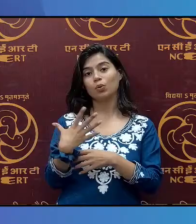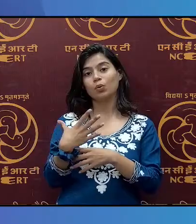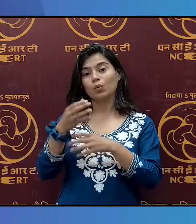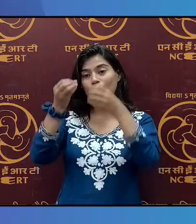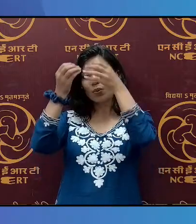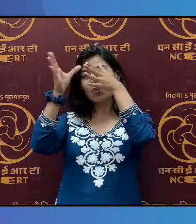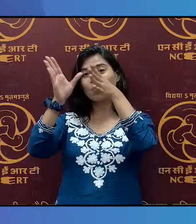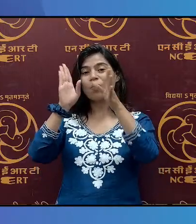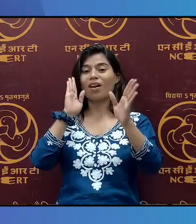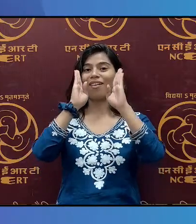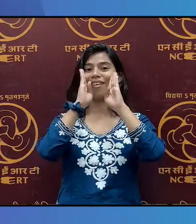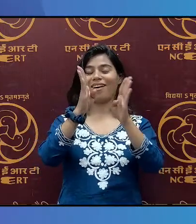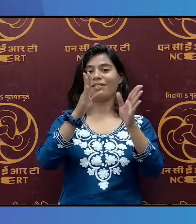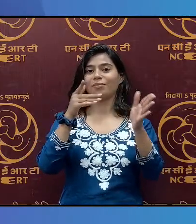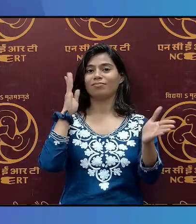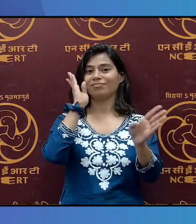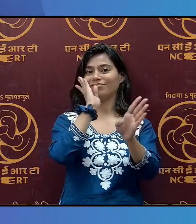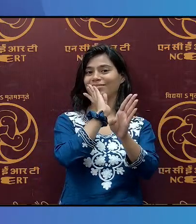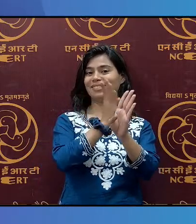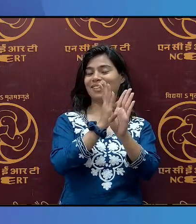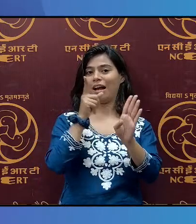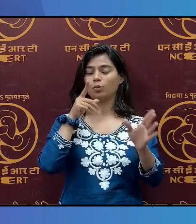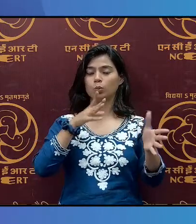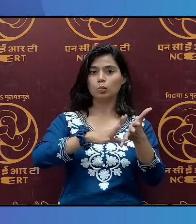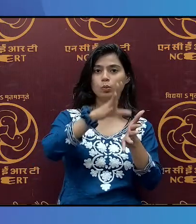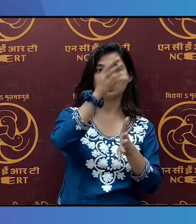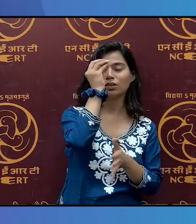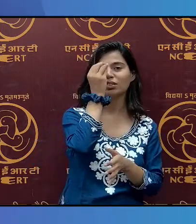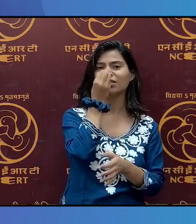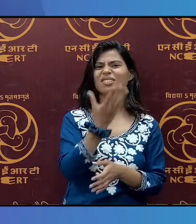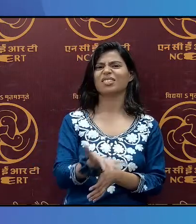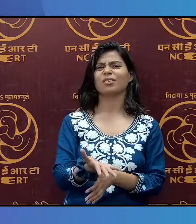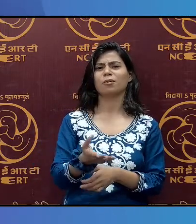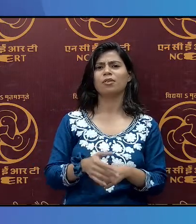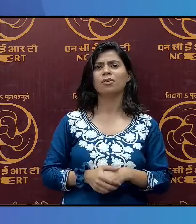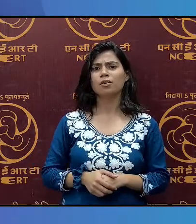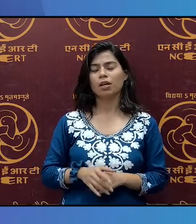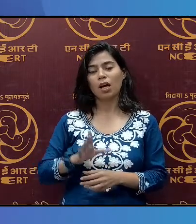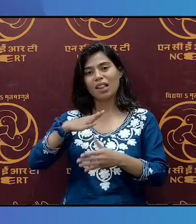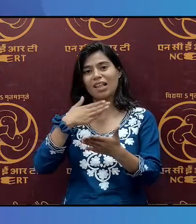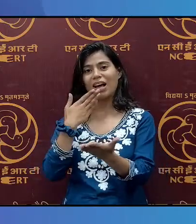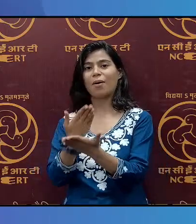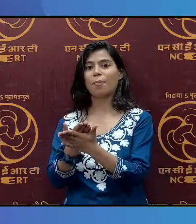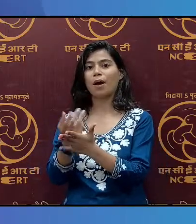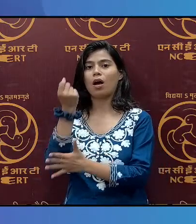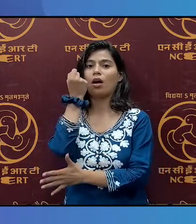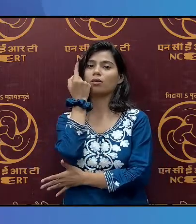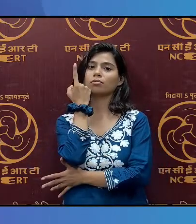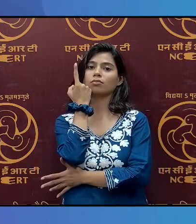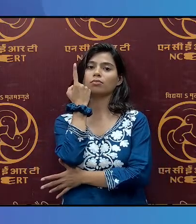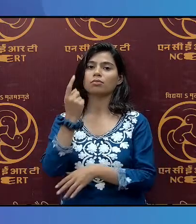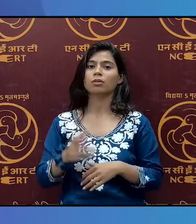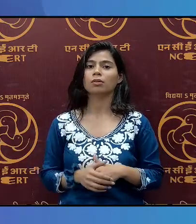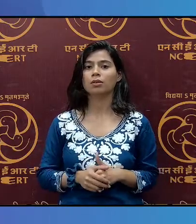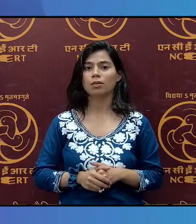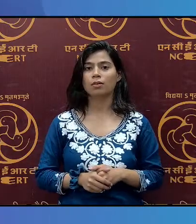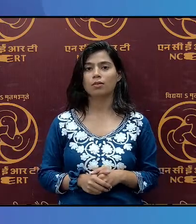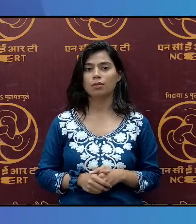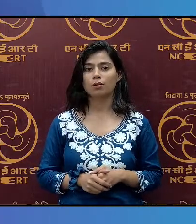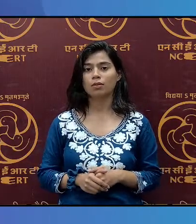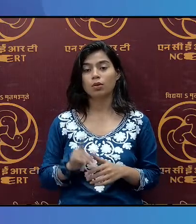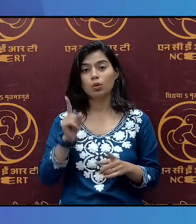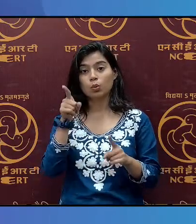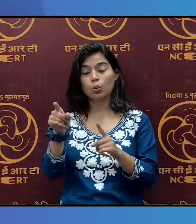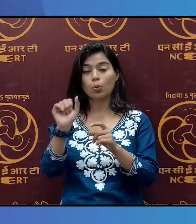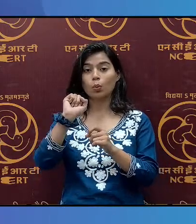to the goal, making it easier to understand and apply. And the next one is your